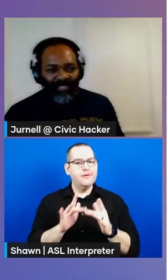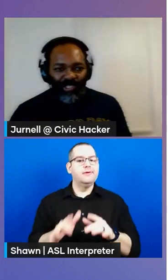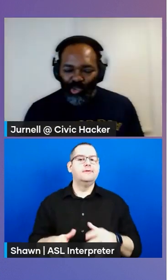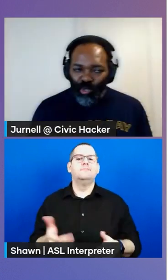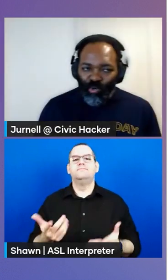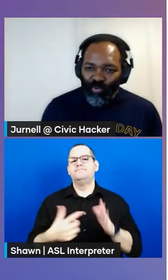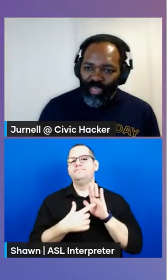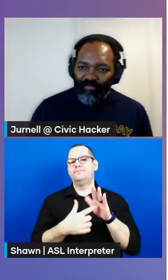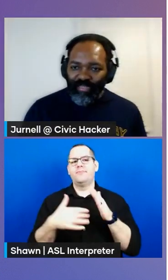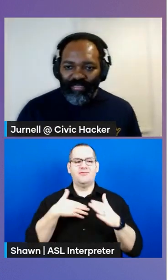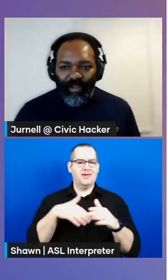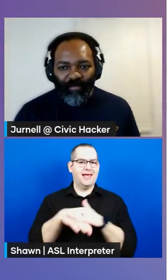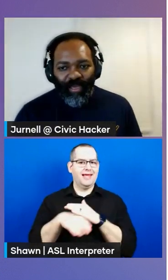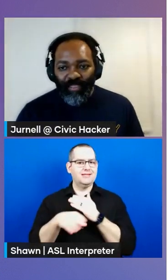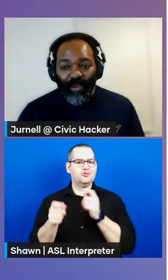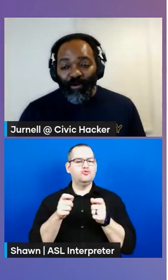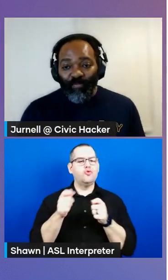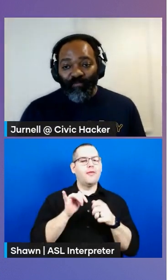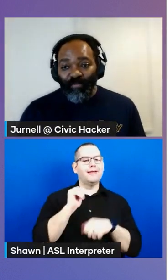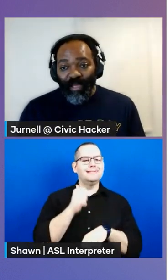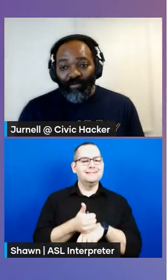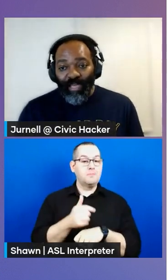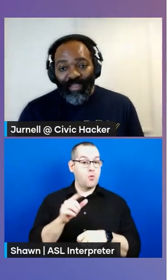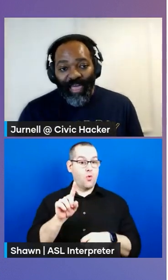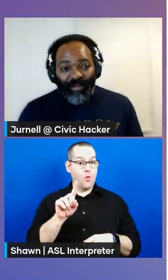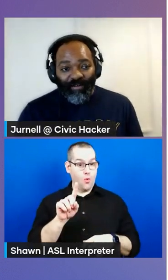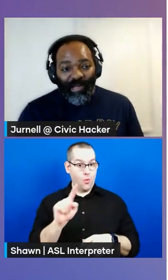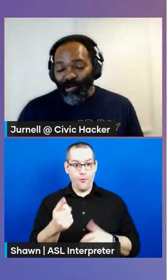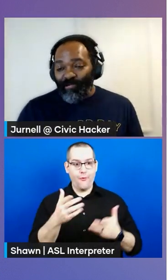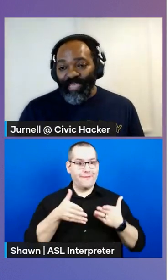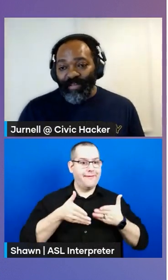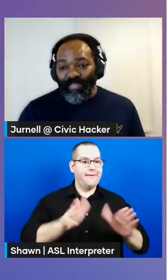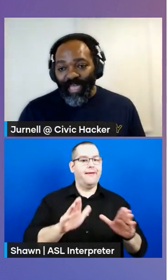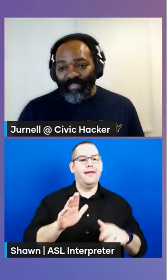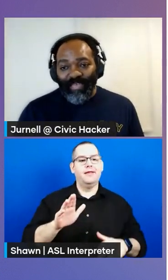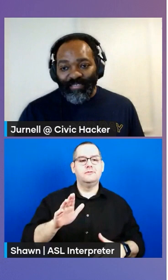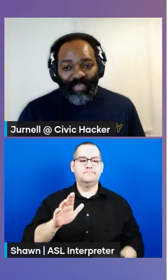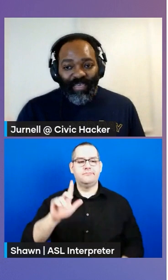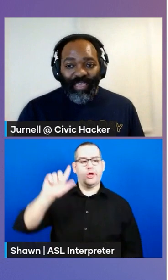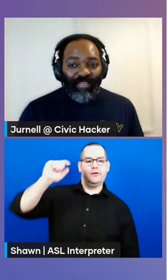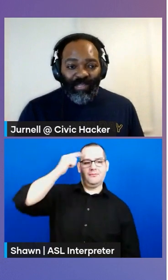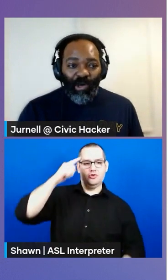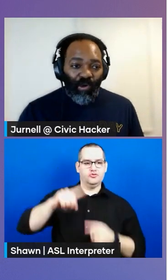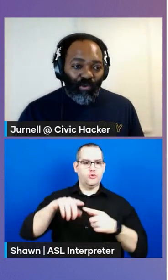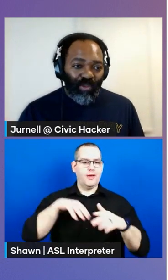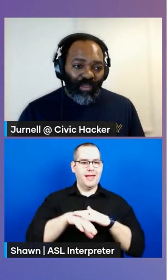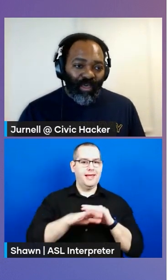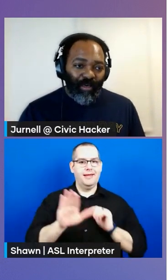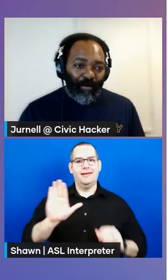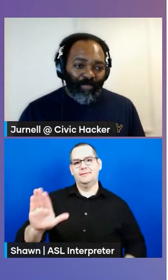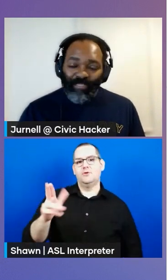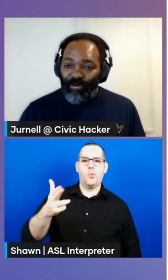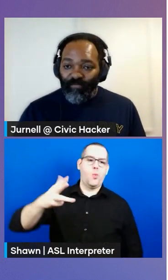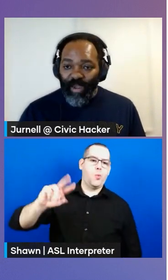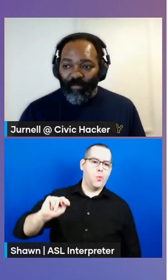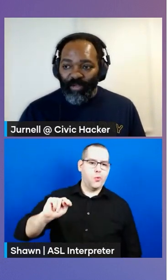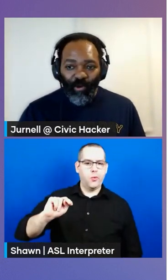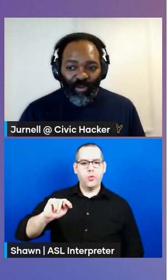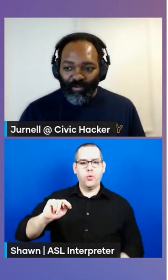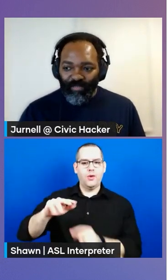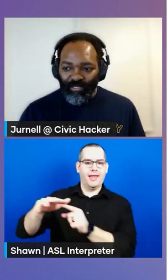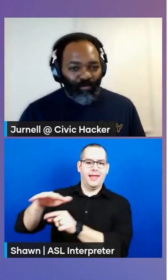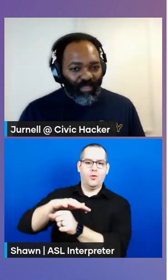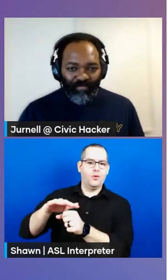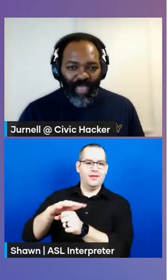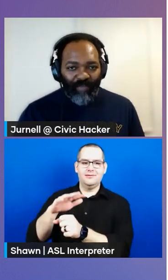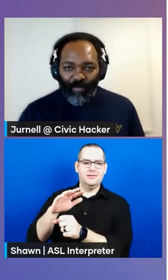have an access control kind of setup that only allows Uncle Sam to access his own environment, no